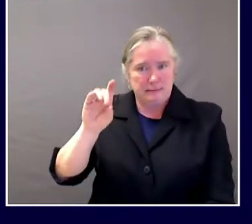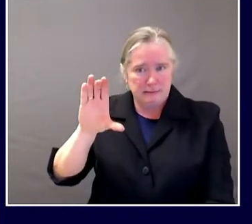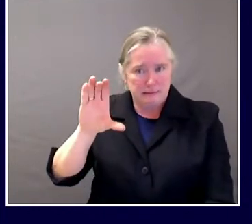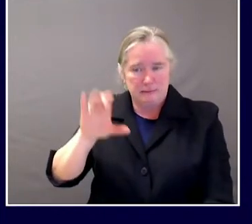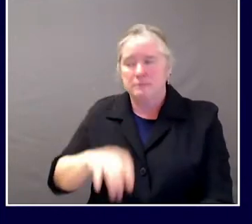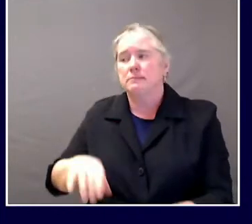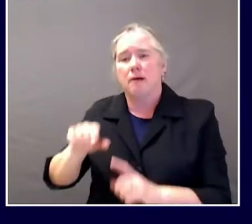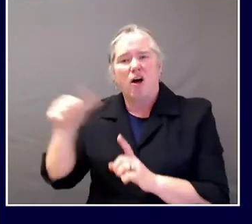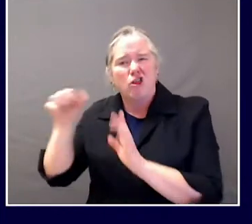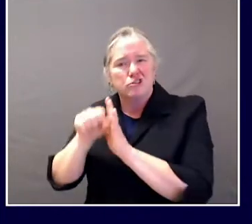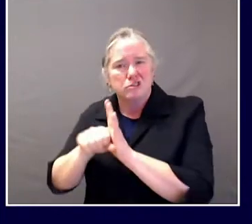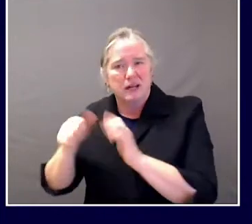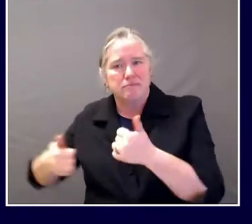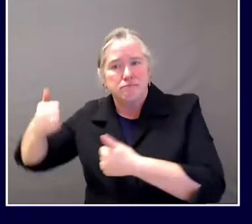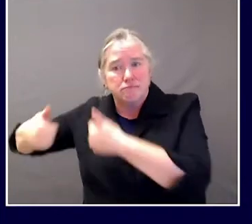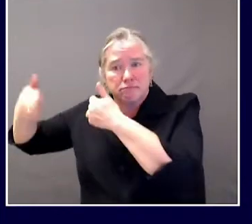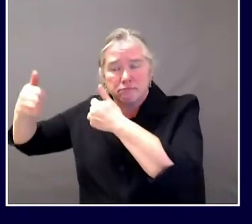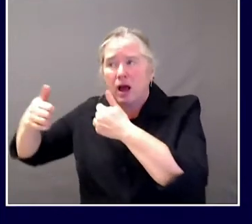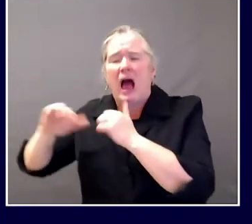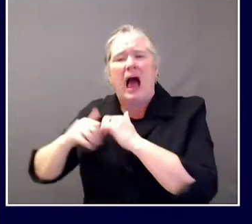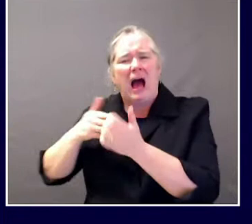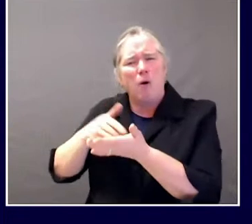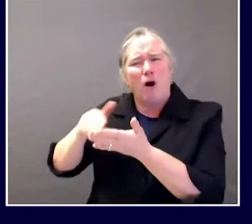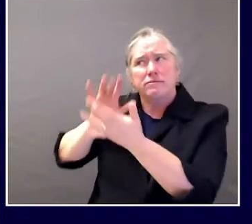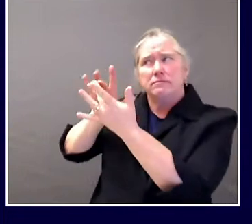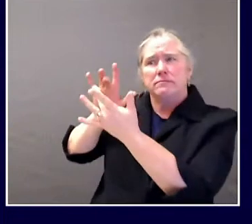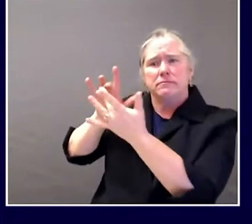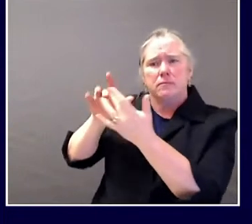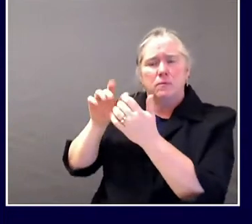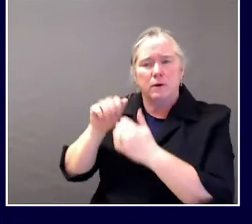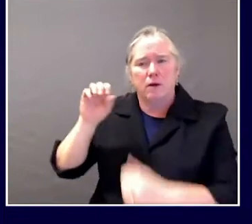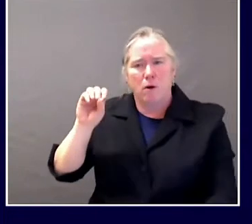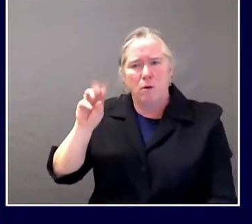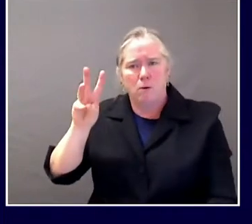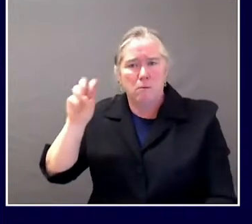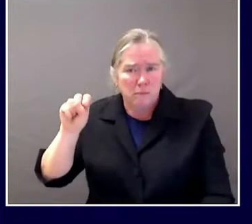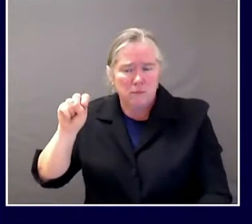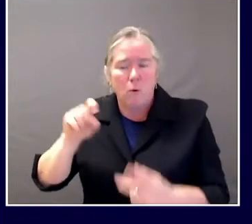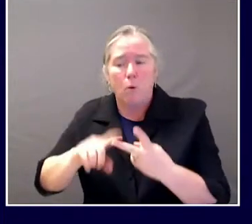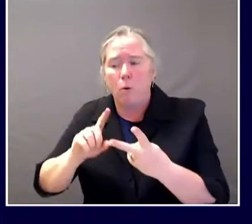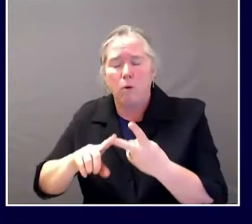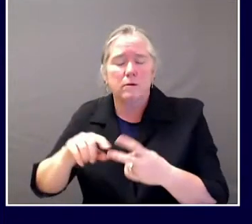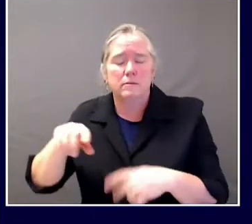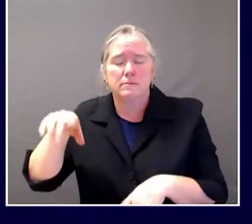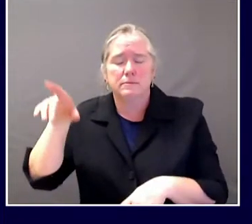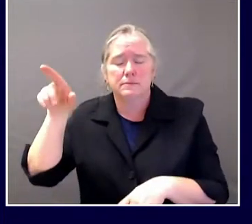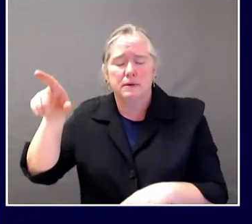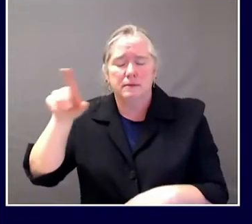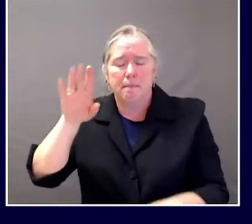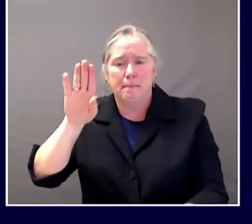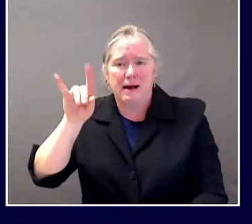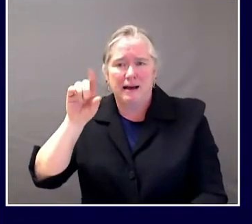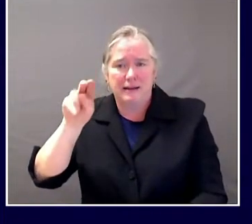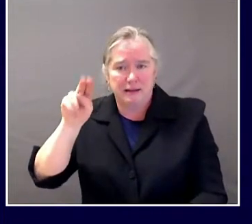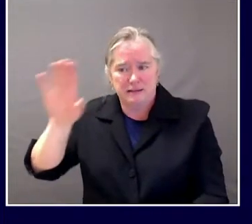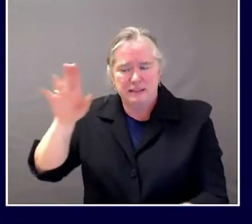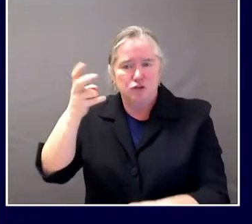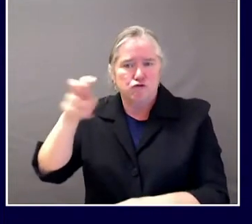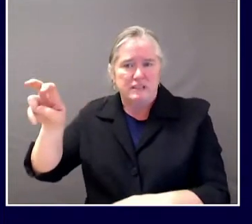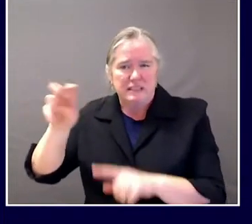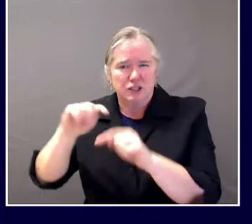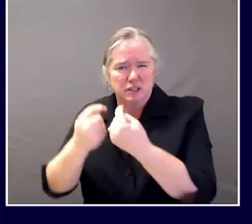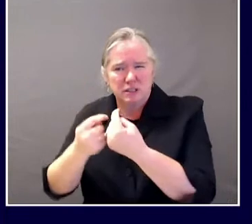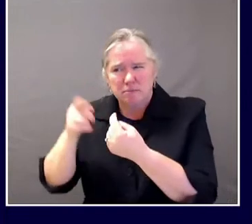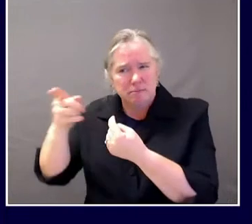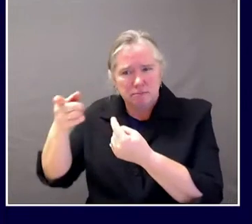transition team, just so you get a bit of a heads up on this stuff and not learning it at the same time as we are? Yes.